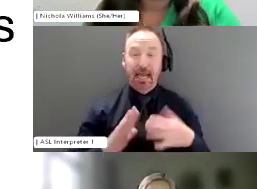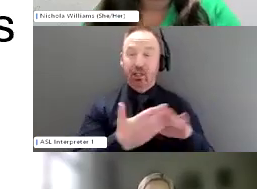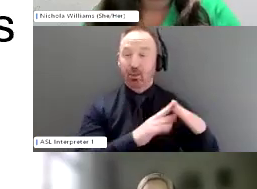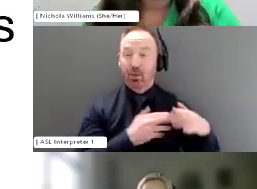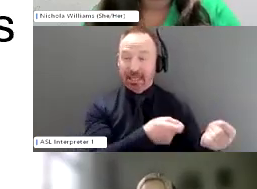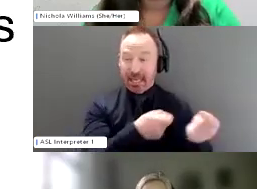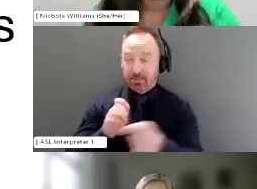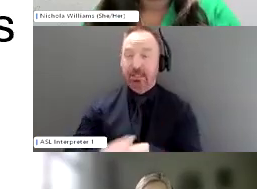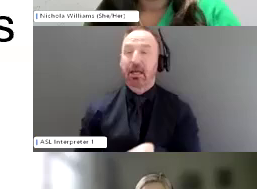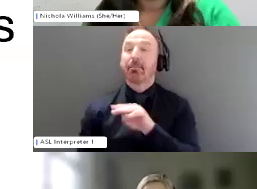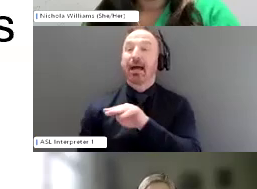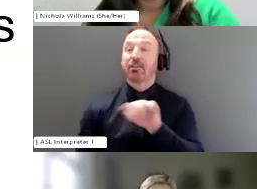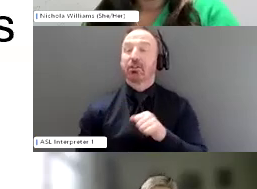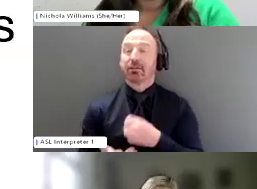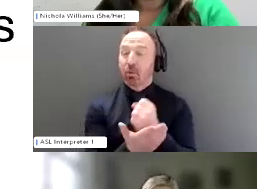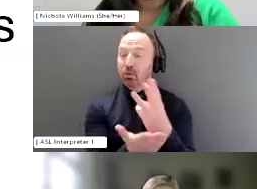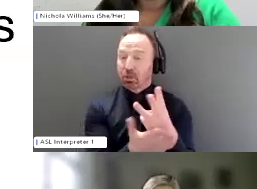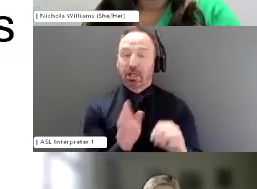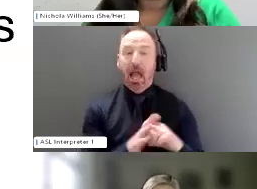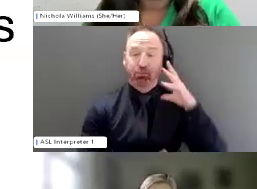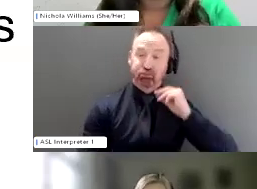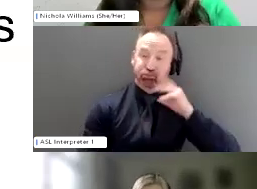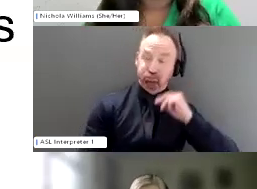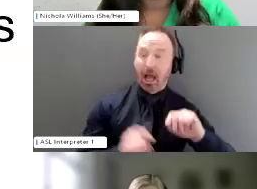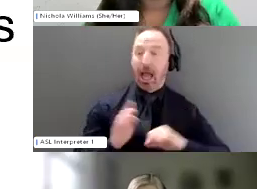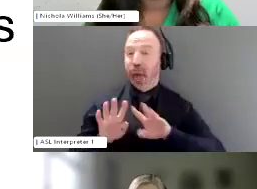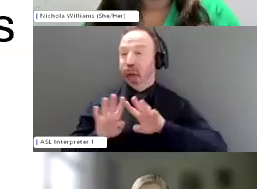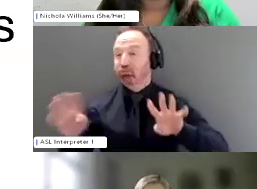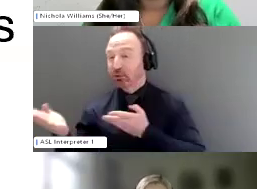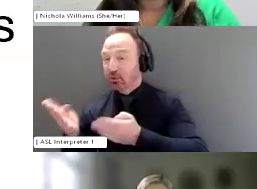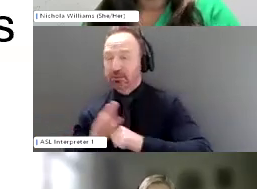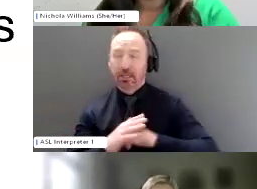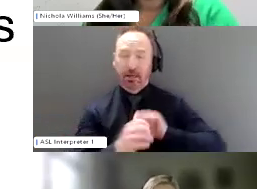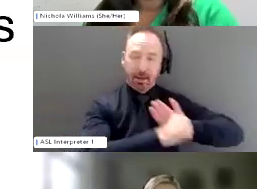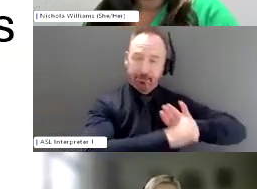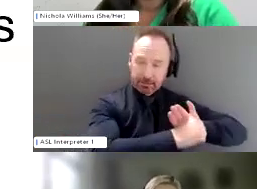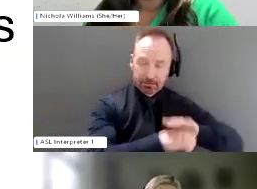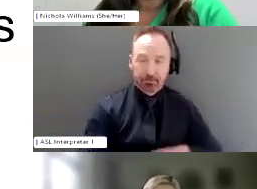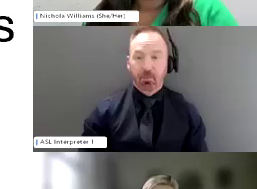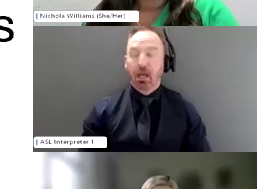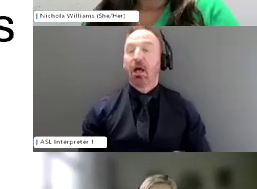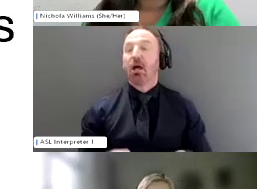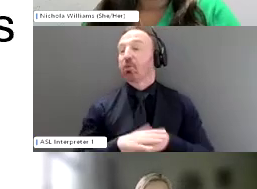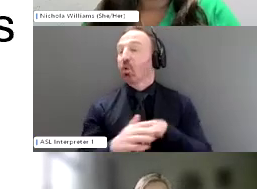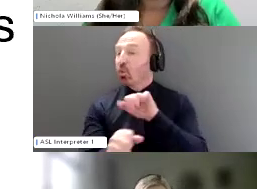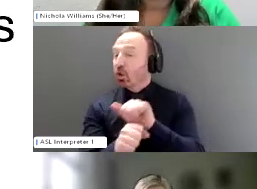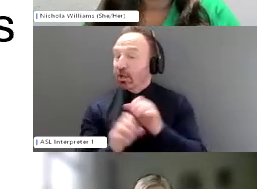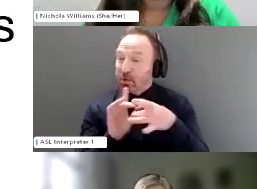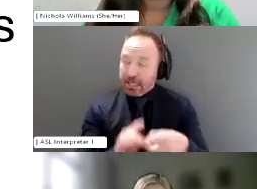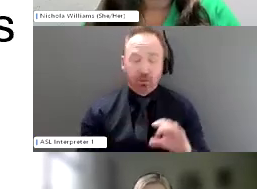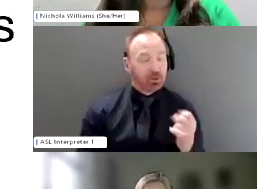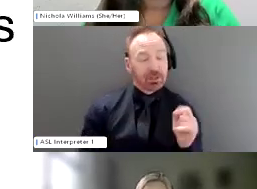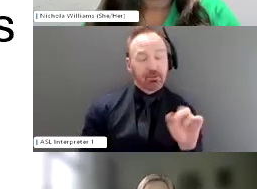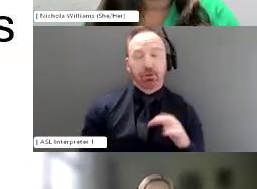Work, and have experience both in frontline services and advocacy through working through the shelter, the child